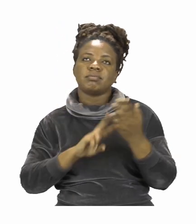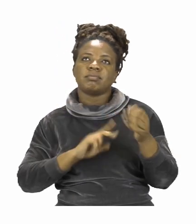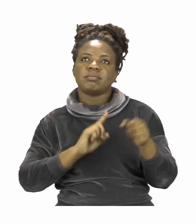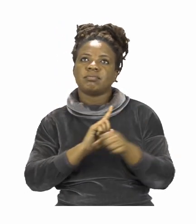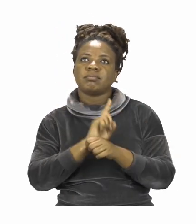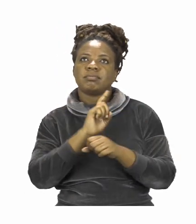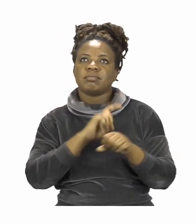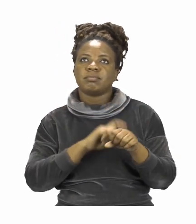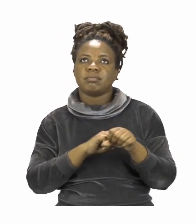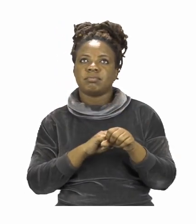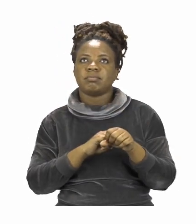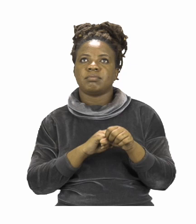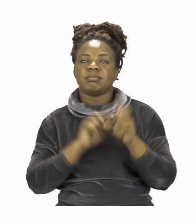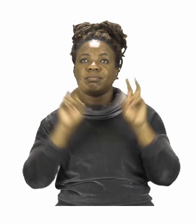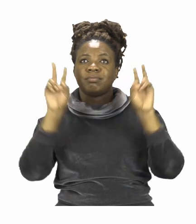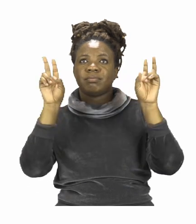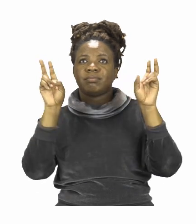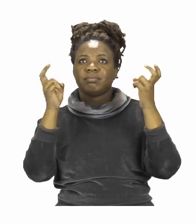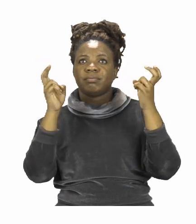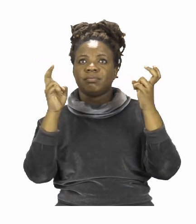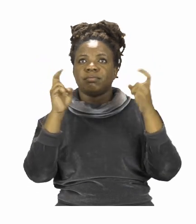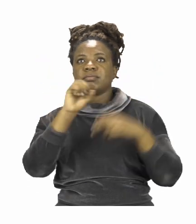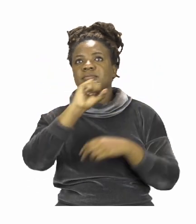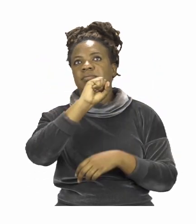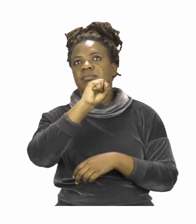together. Let's take a look.